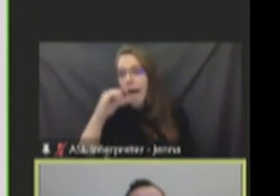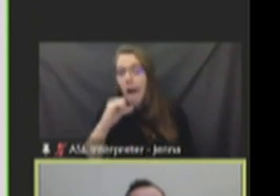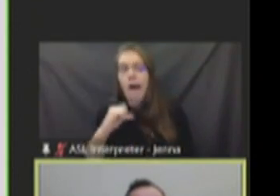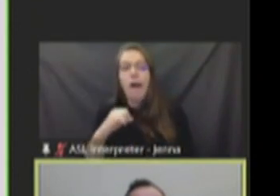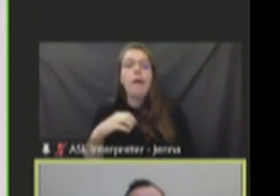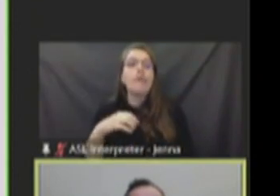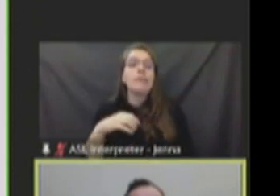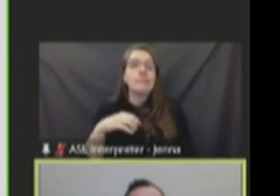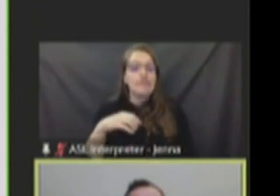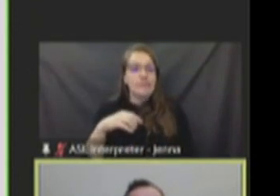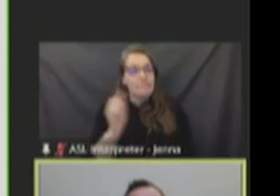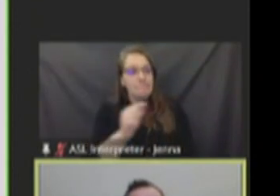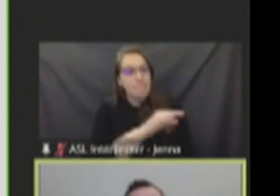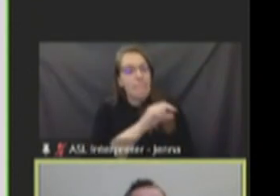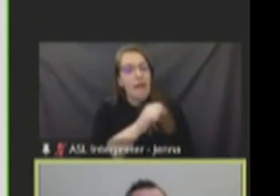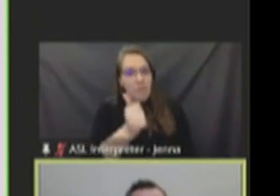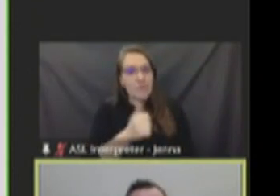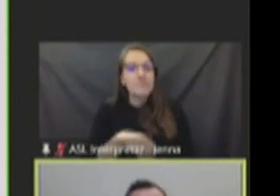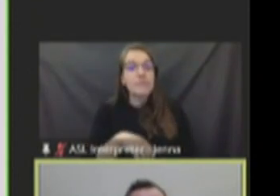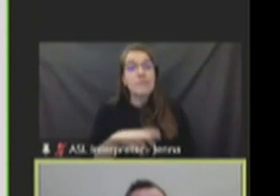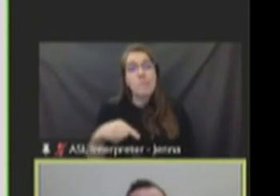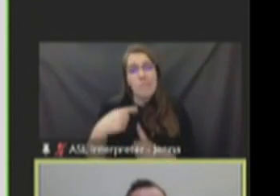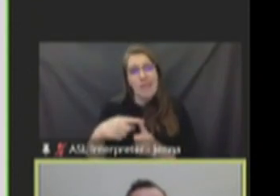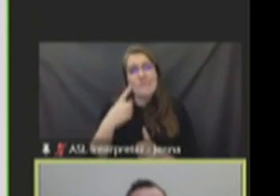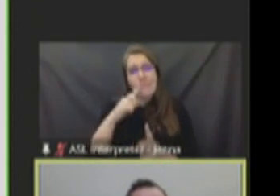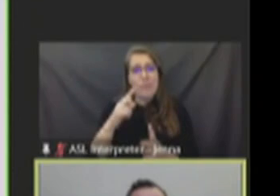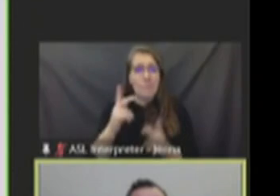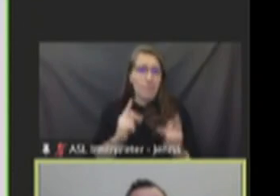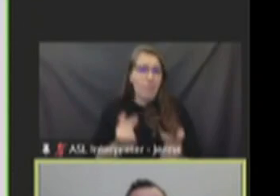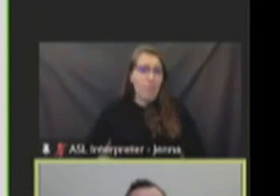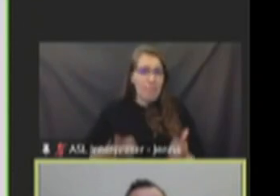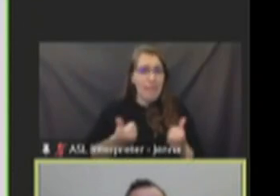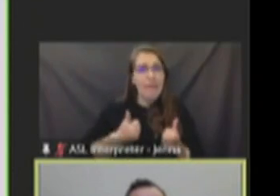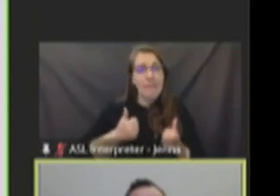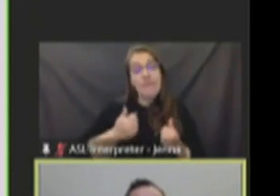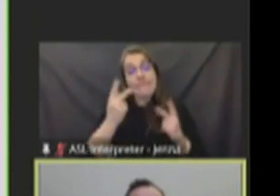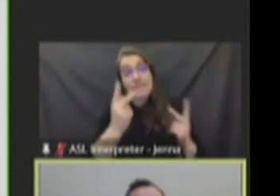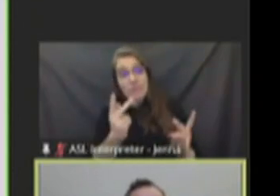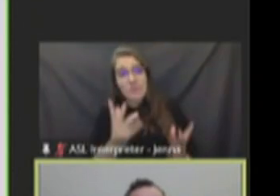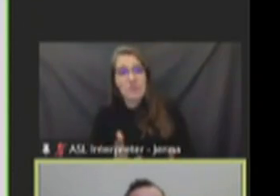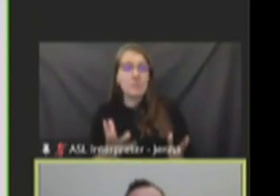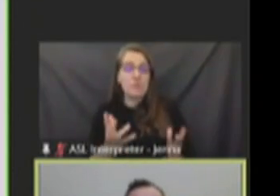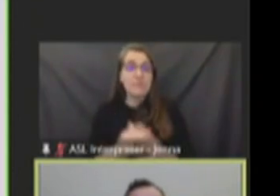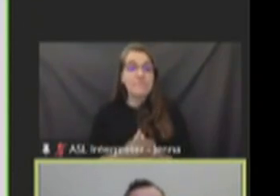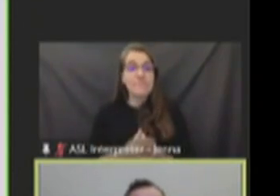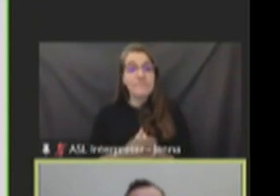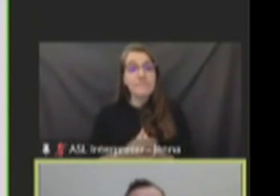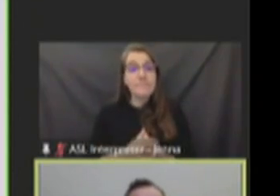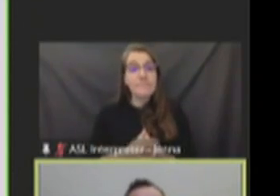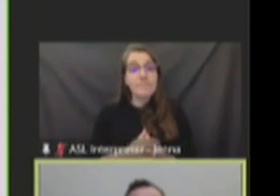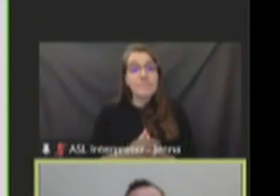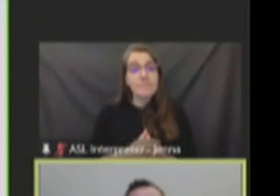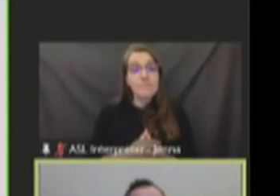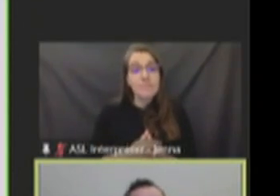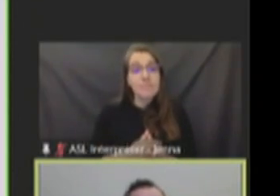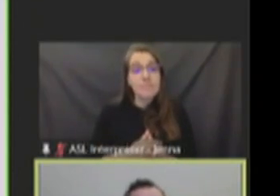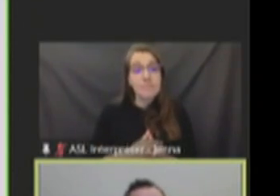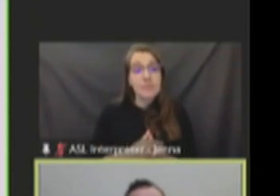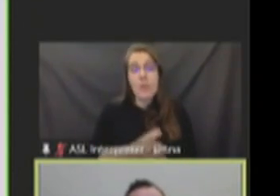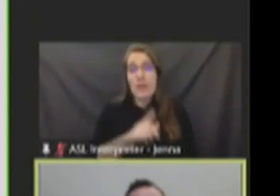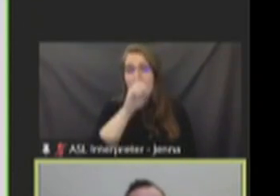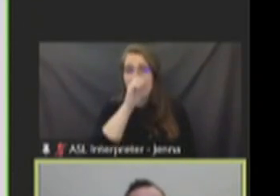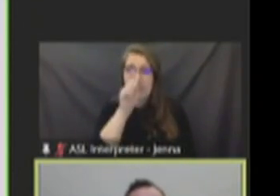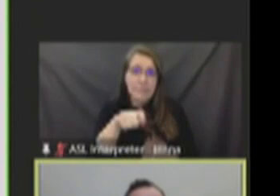and others, as well as residents and other visitors who are coming. So we didn't prescribe that it needs to be any one